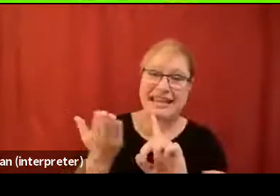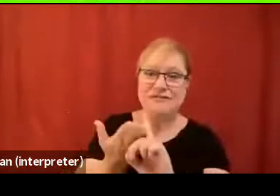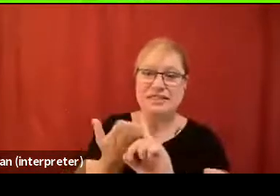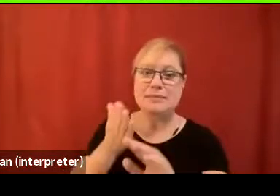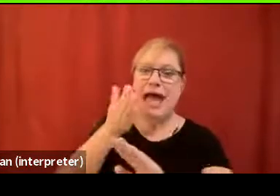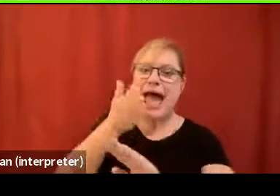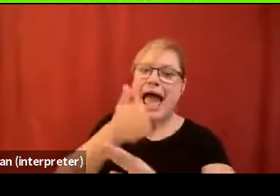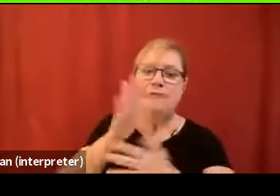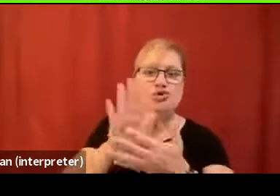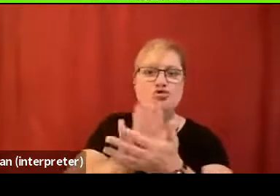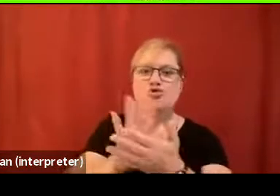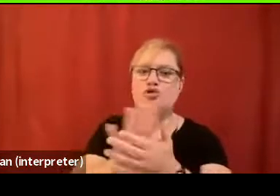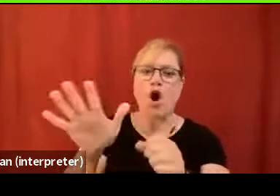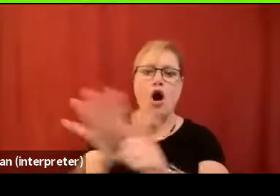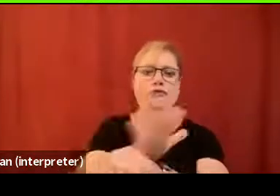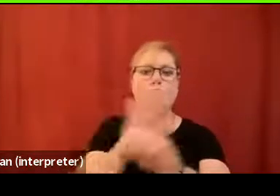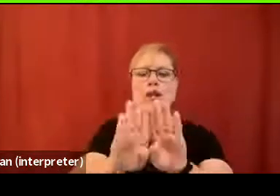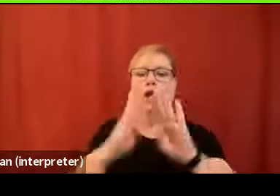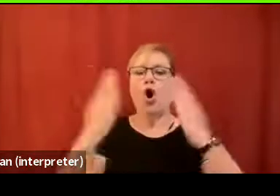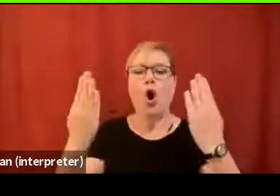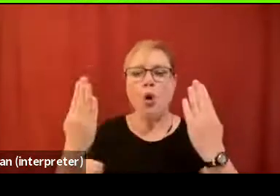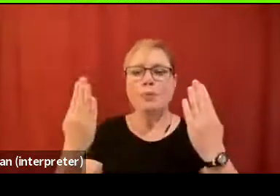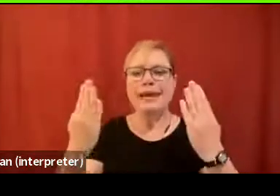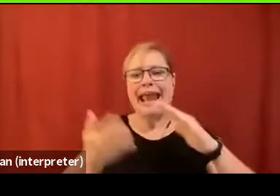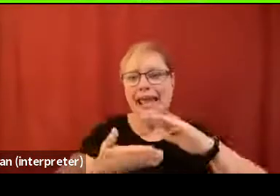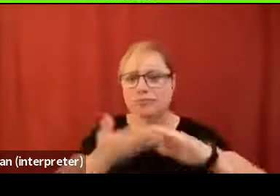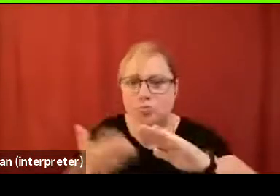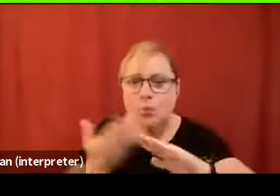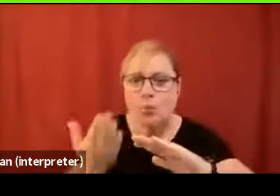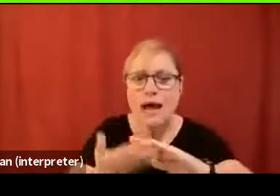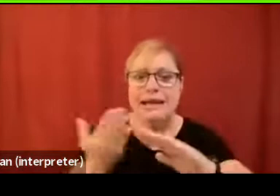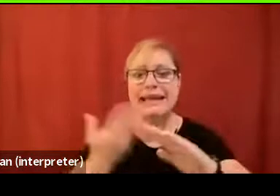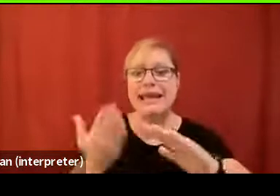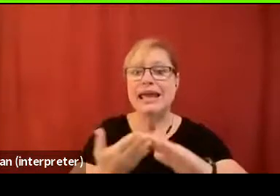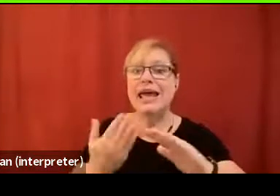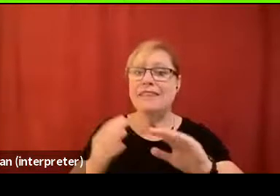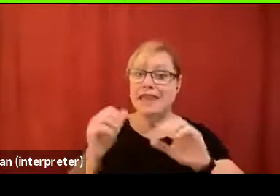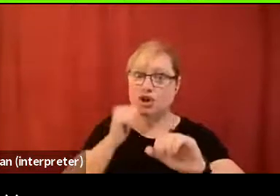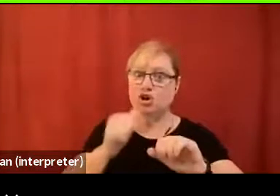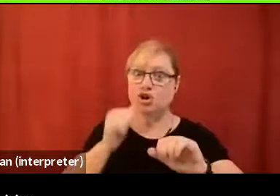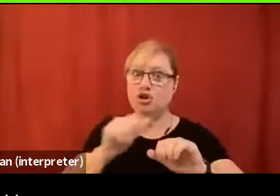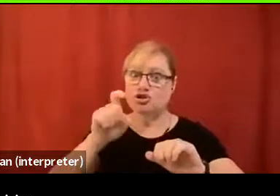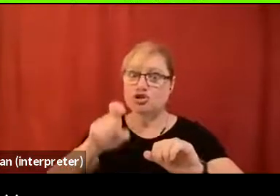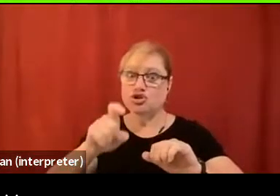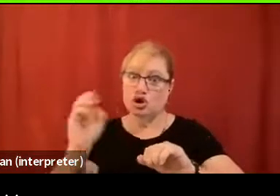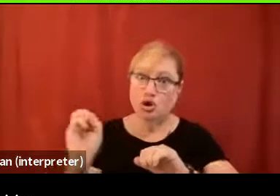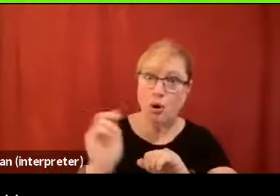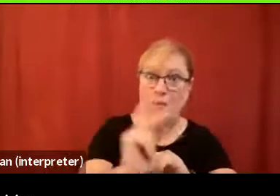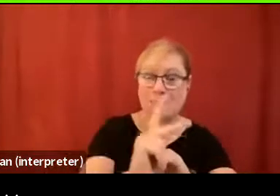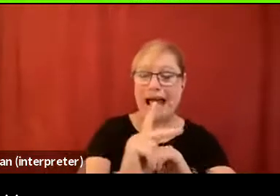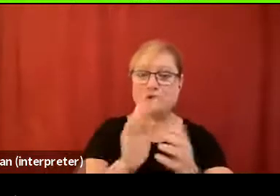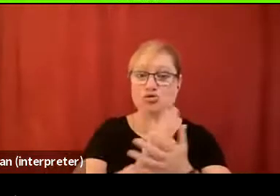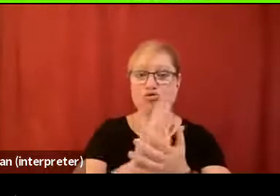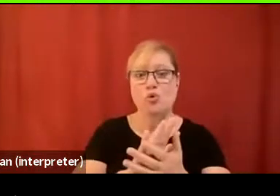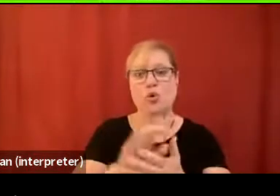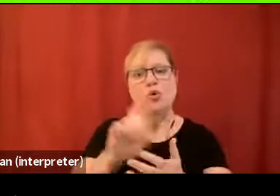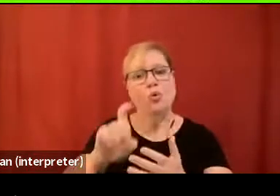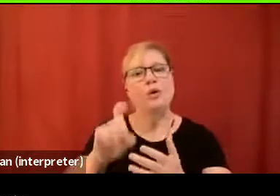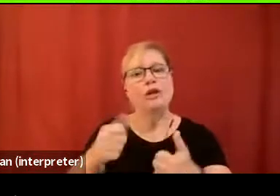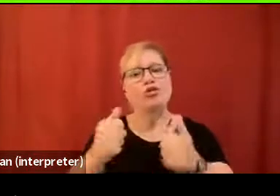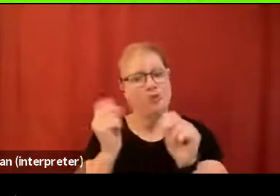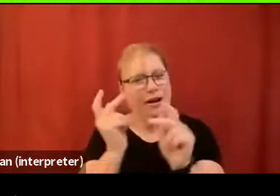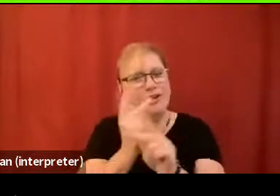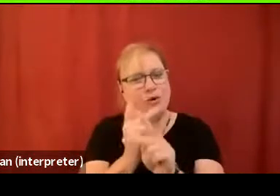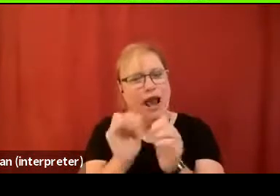are fully reopened and re-engaged to take girls back to the classroom? That's what we're going to have to try to figure out how to do.